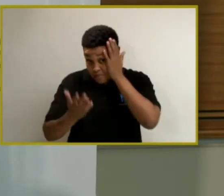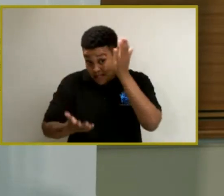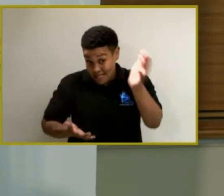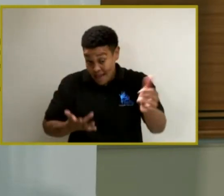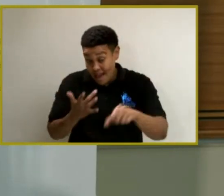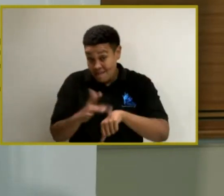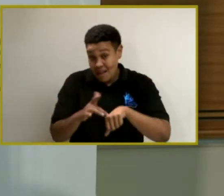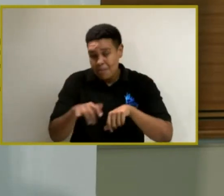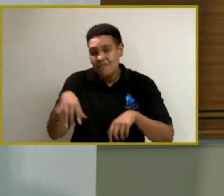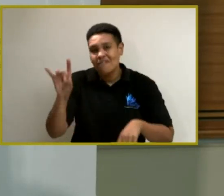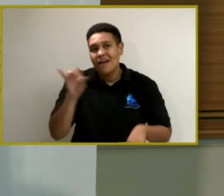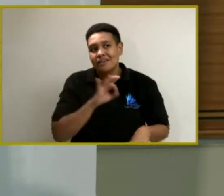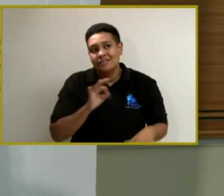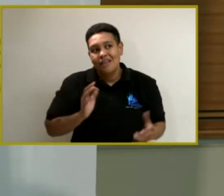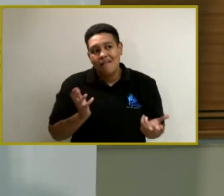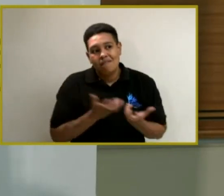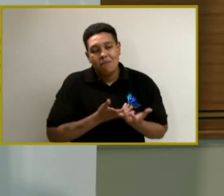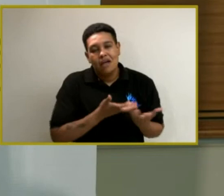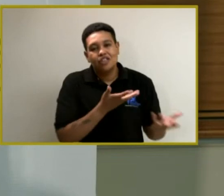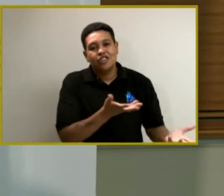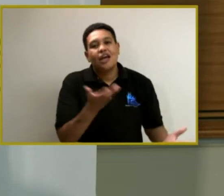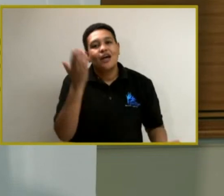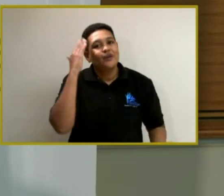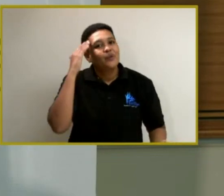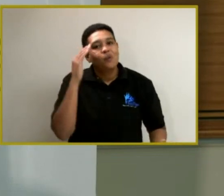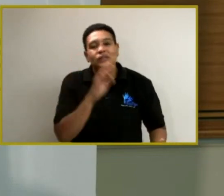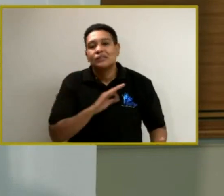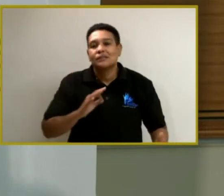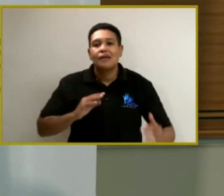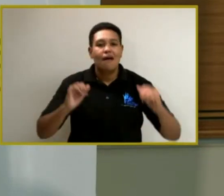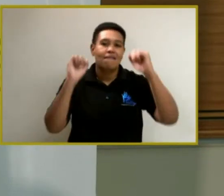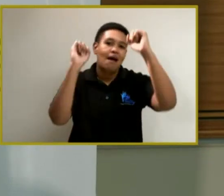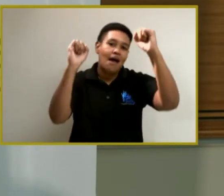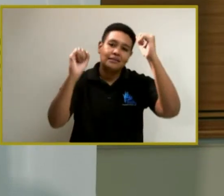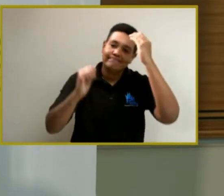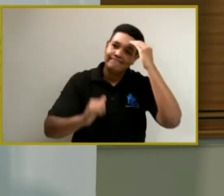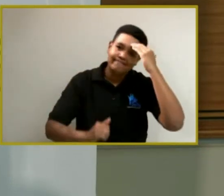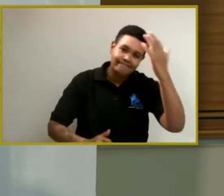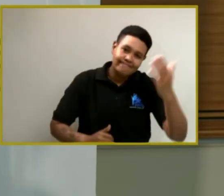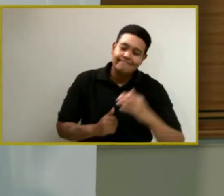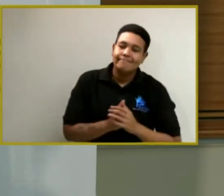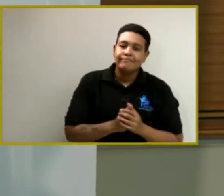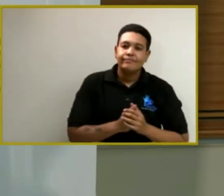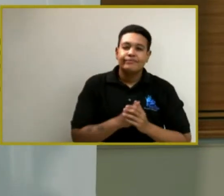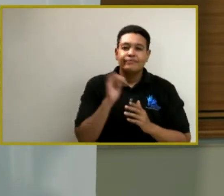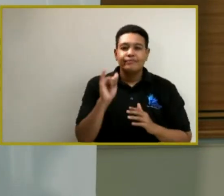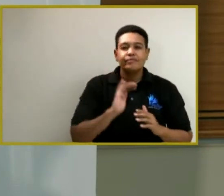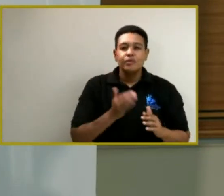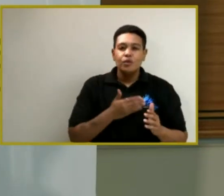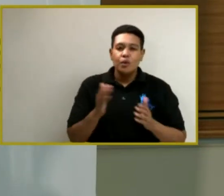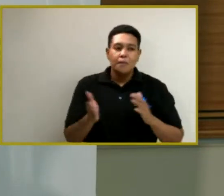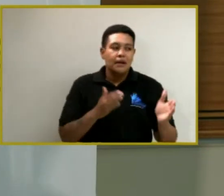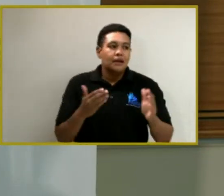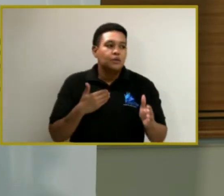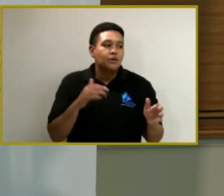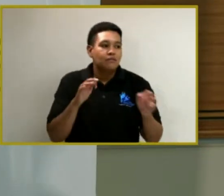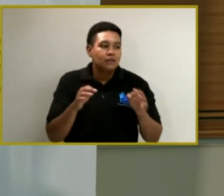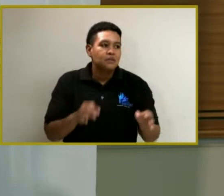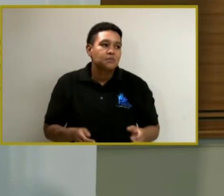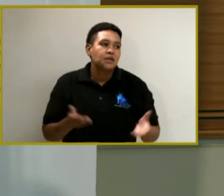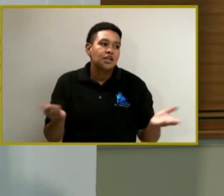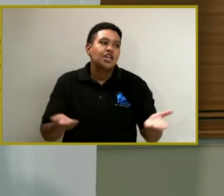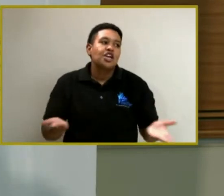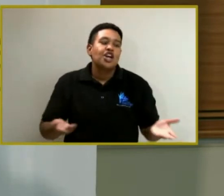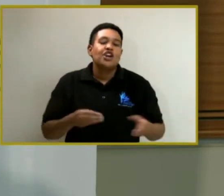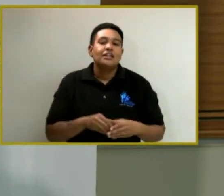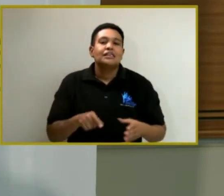the staff, and we know that we have challenges where that is concerned. So that would have been our plan that we have outlined here